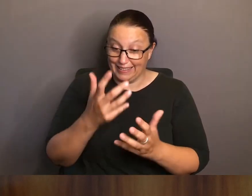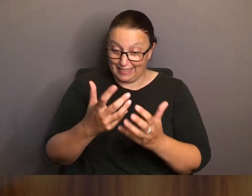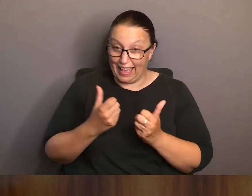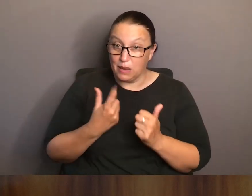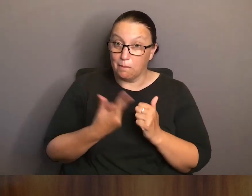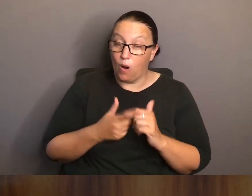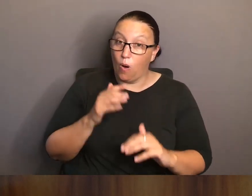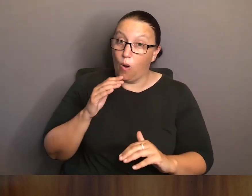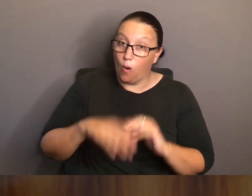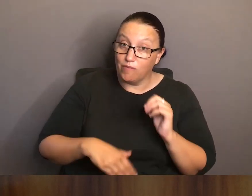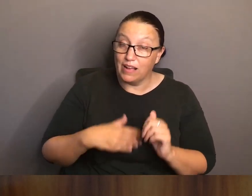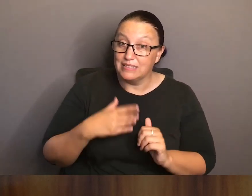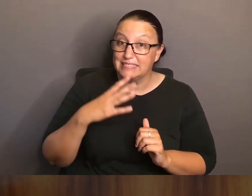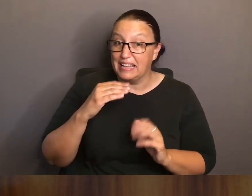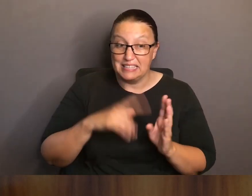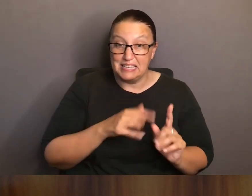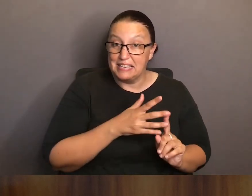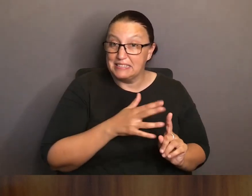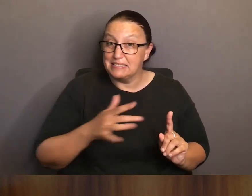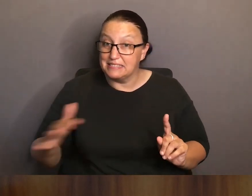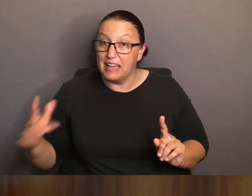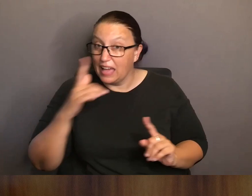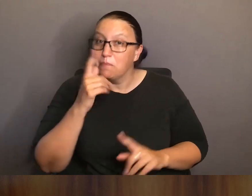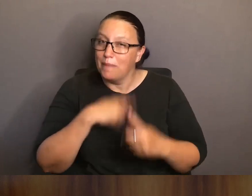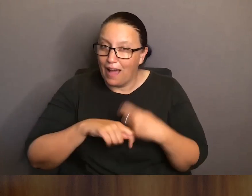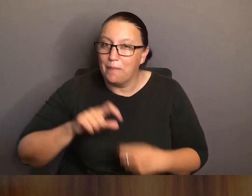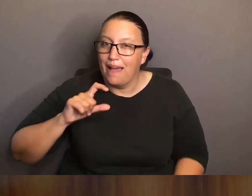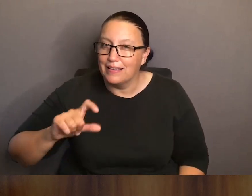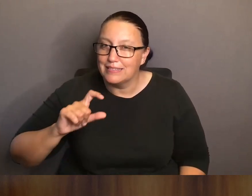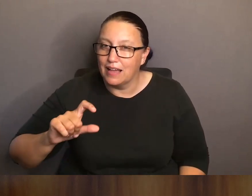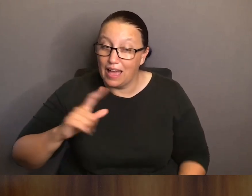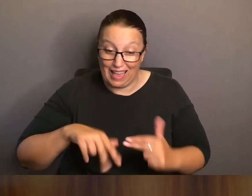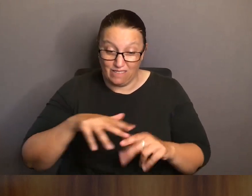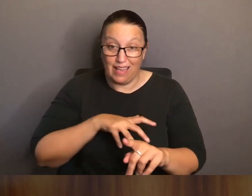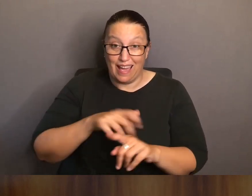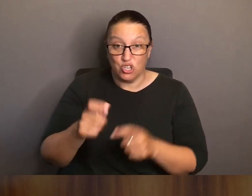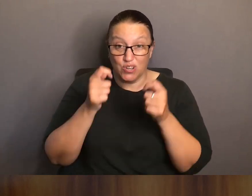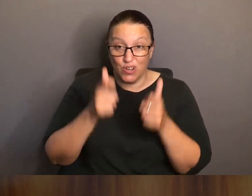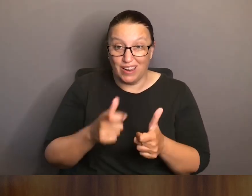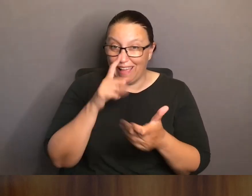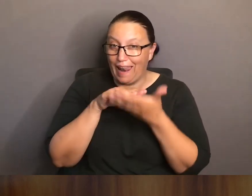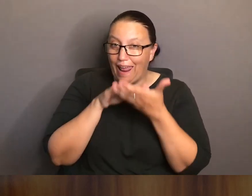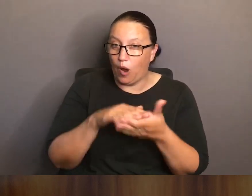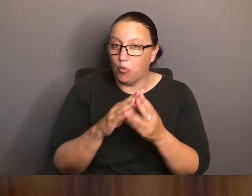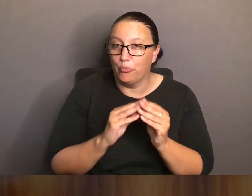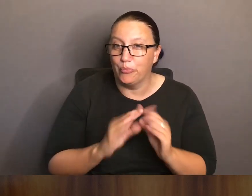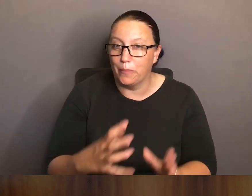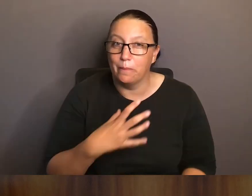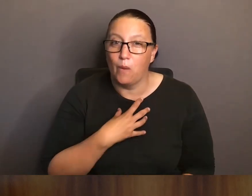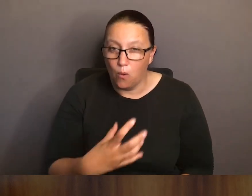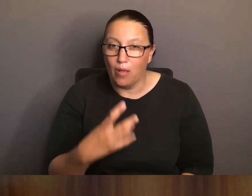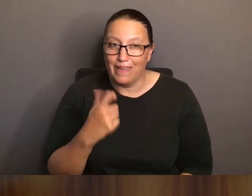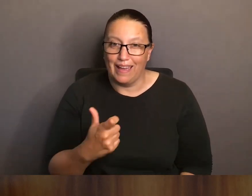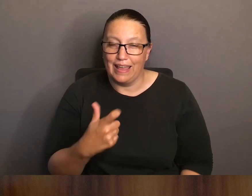to monitor and treat HPV before it can develop any further. Aggressive, fast-growing cancers are very